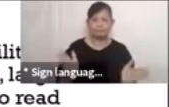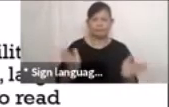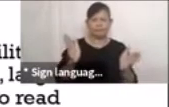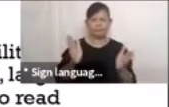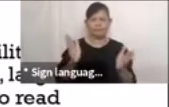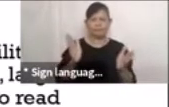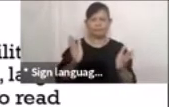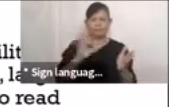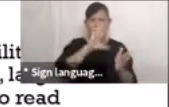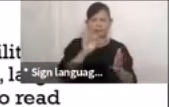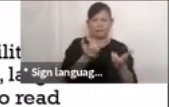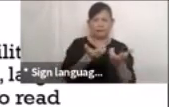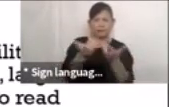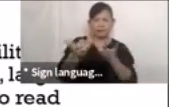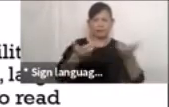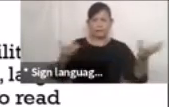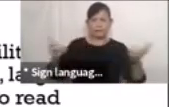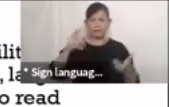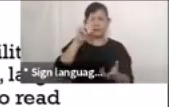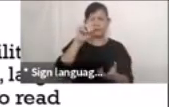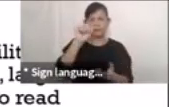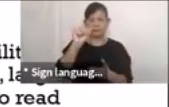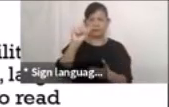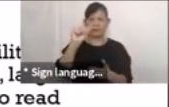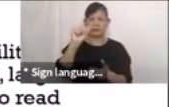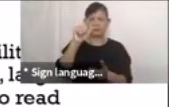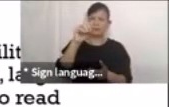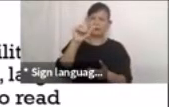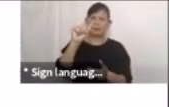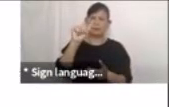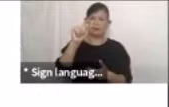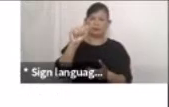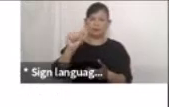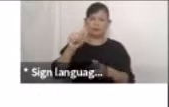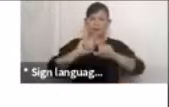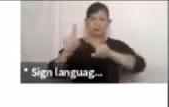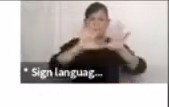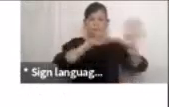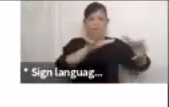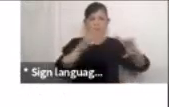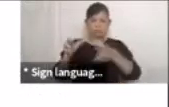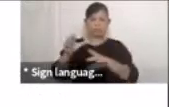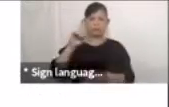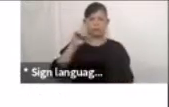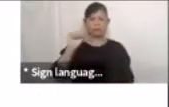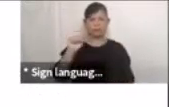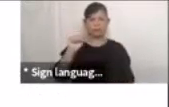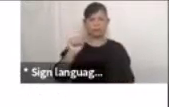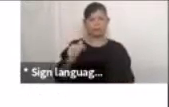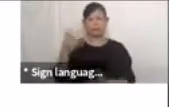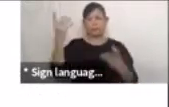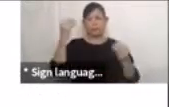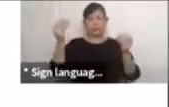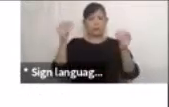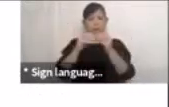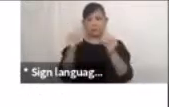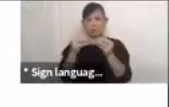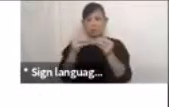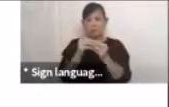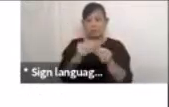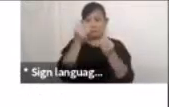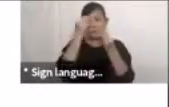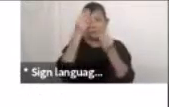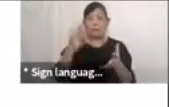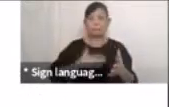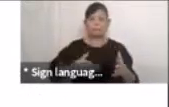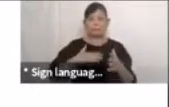should be encouraged. So for further communication, please feel free to contact at the given email addresses.